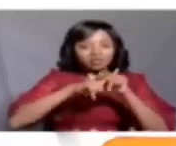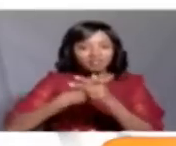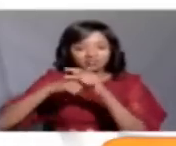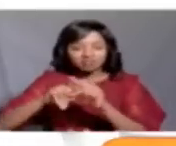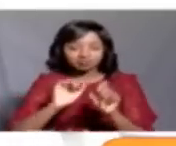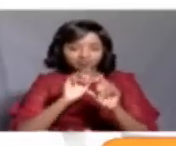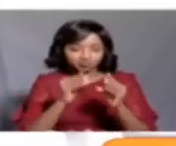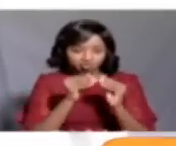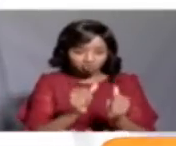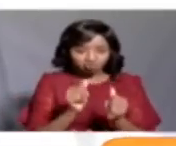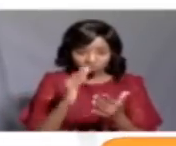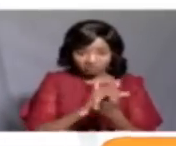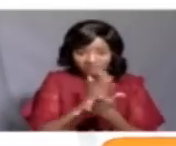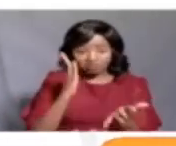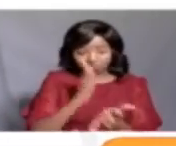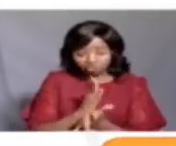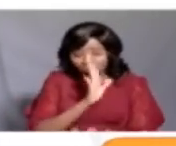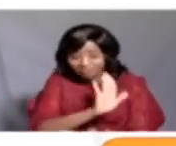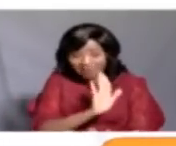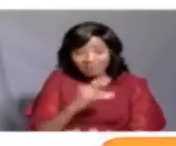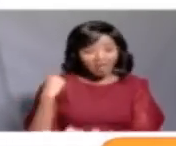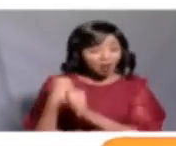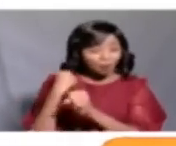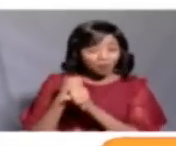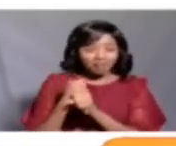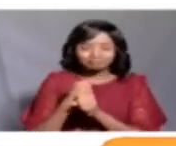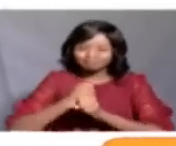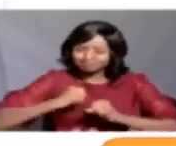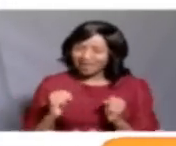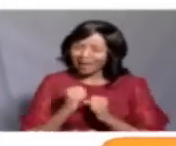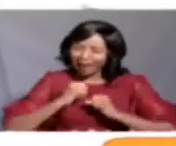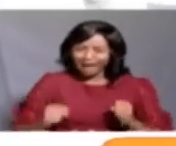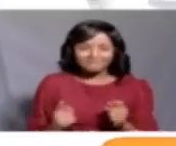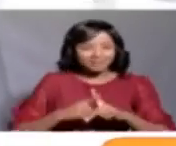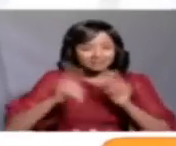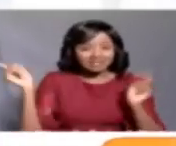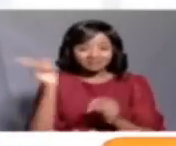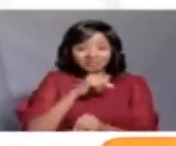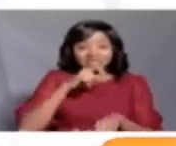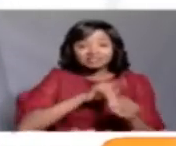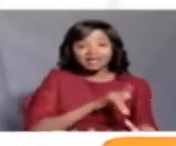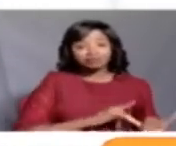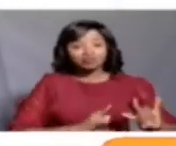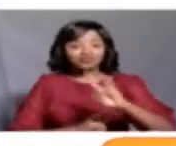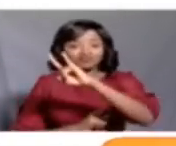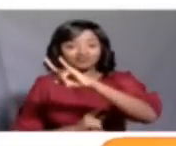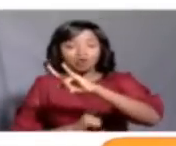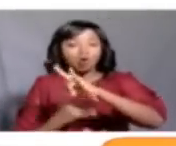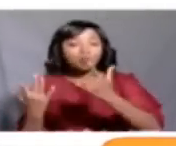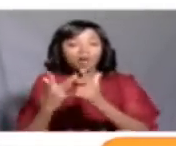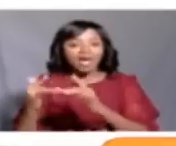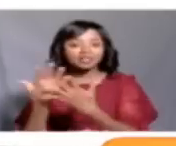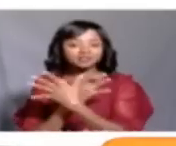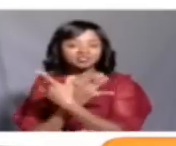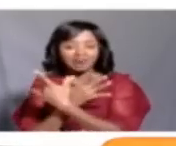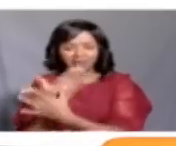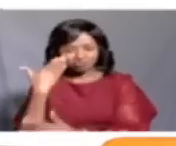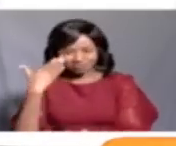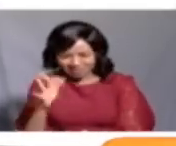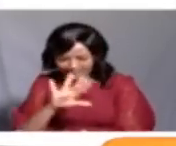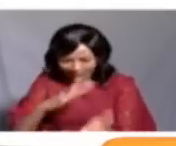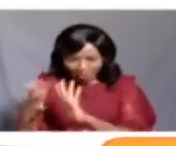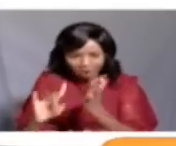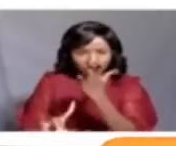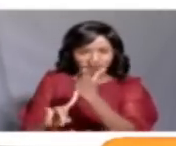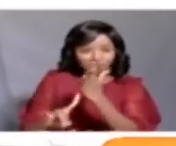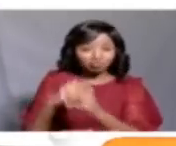sector. It's a journey she's happy she started after visiting Germany to see this technology in action.